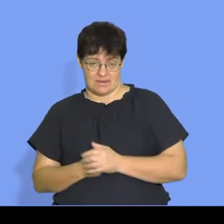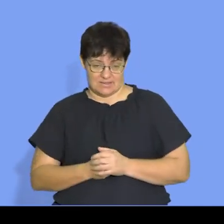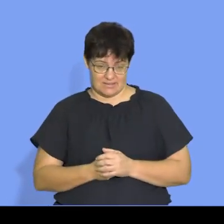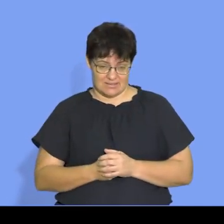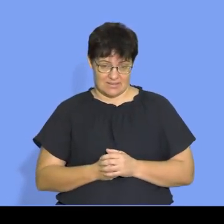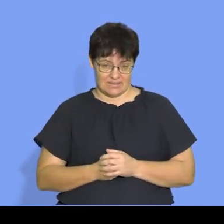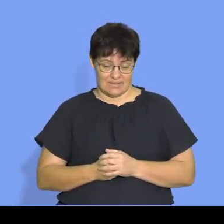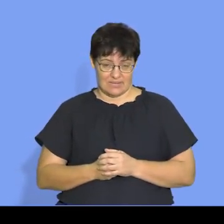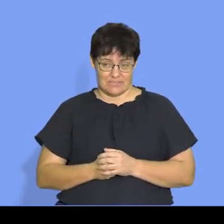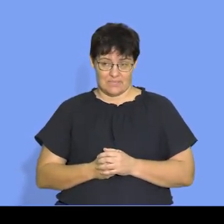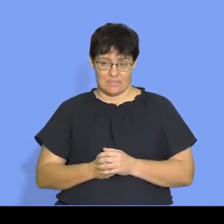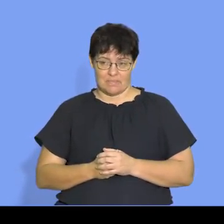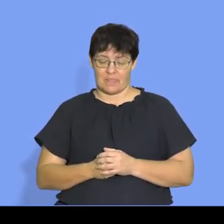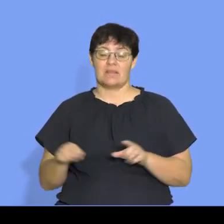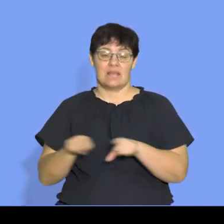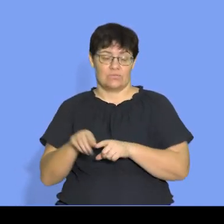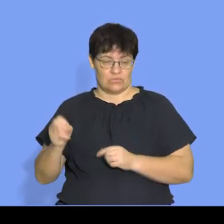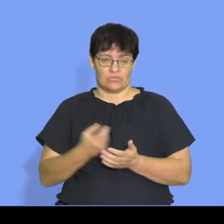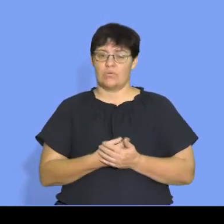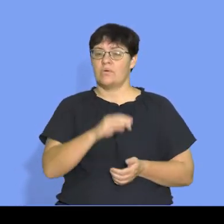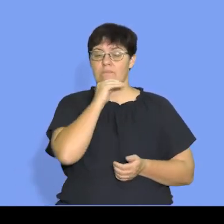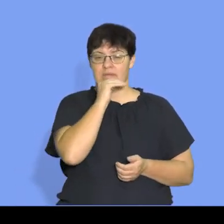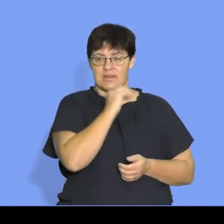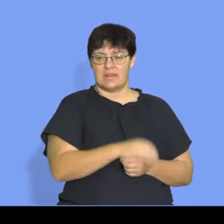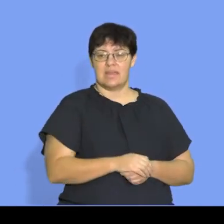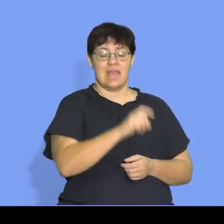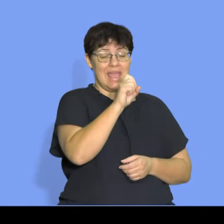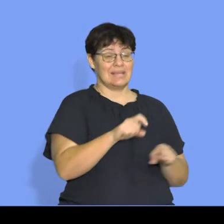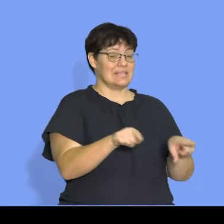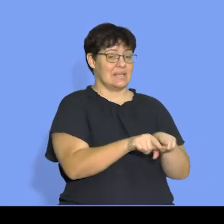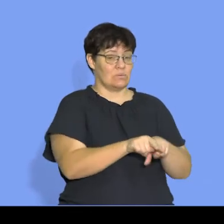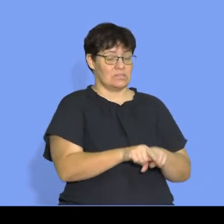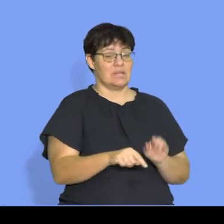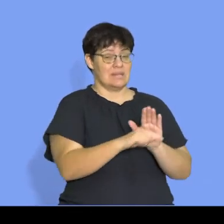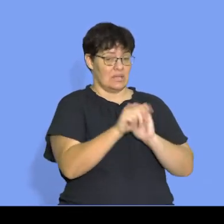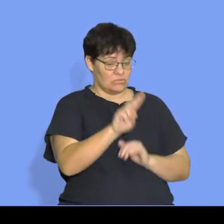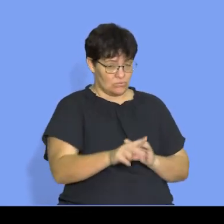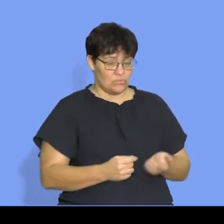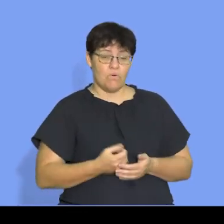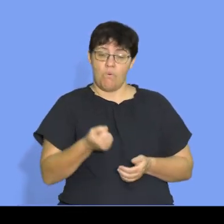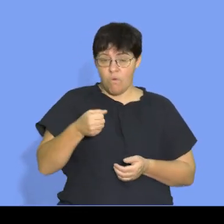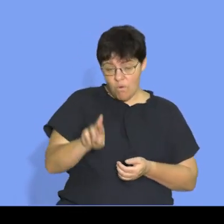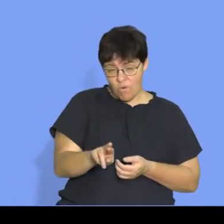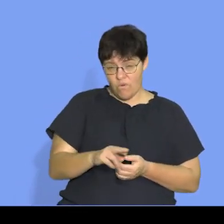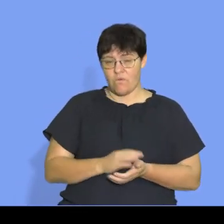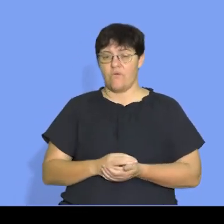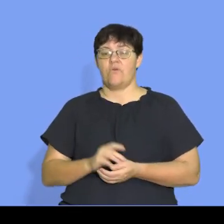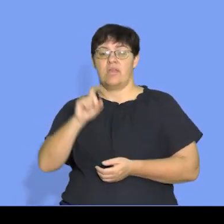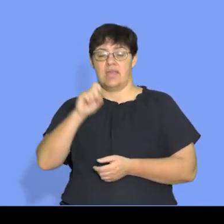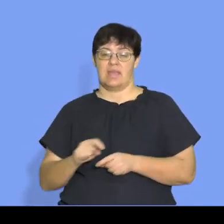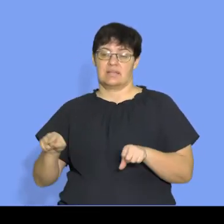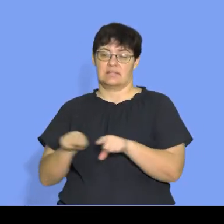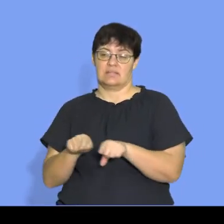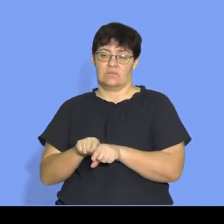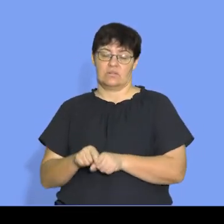minus. Then this is equal to 0, becomes x is equals to negative 2, or x